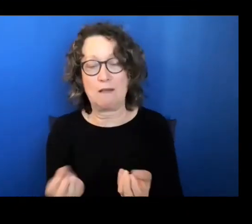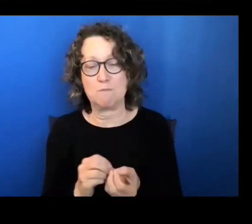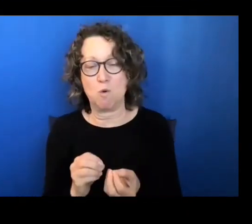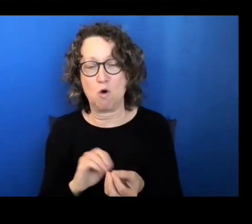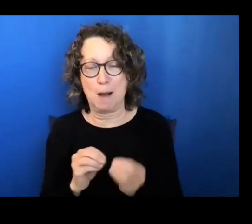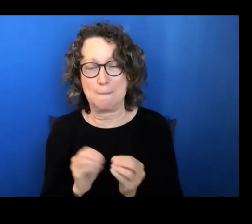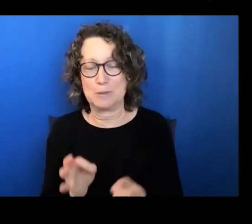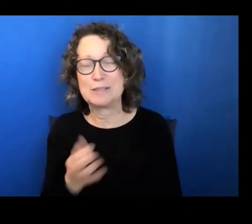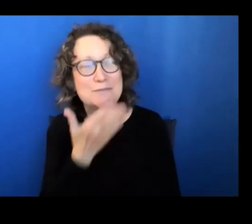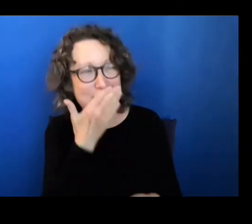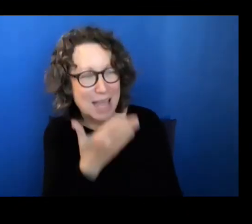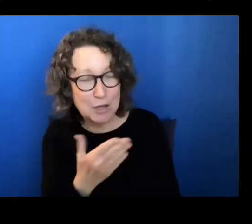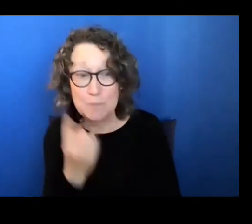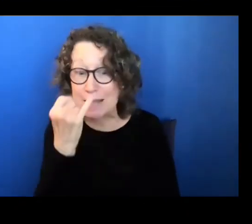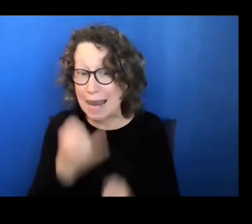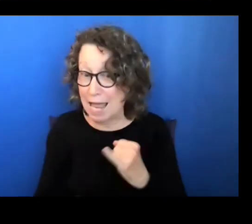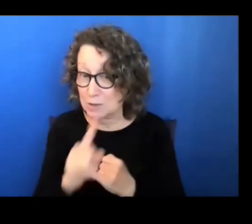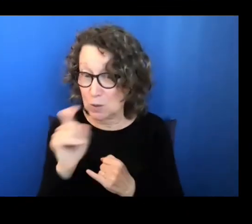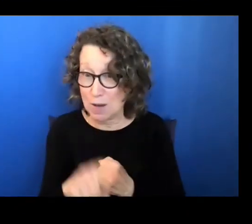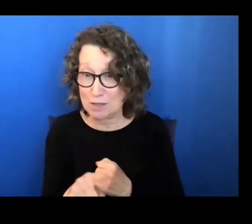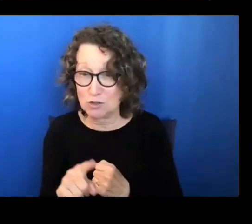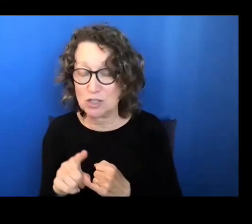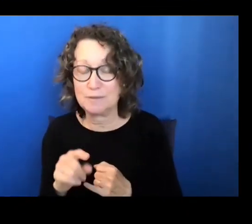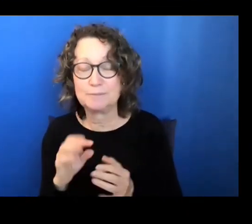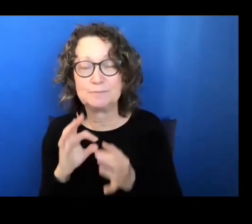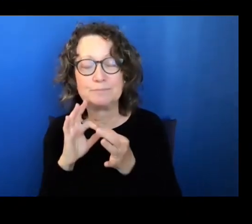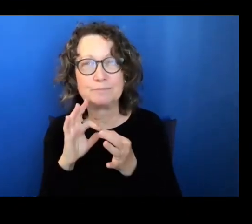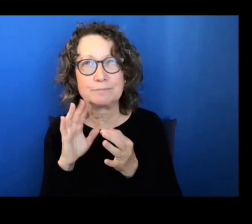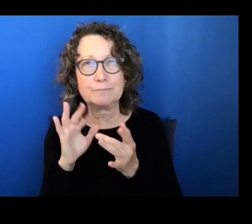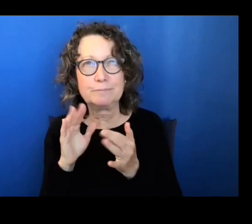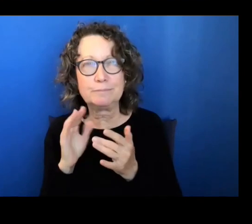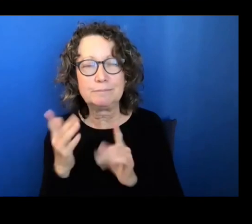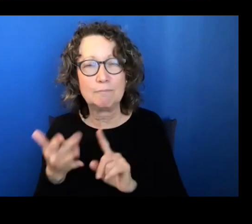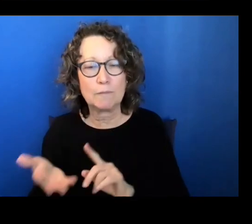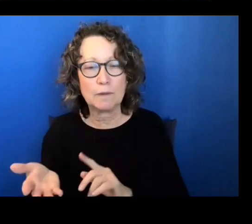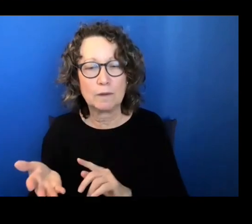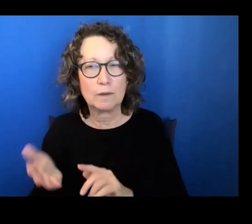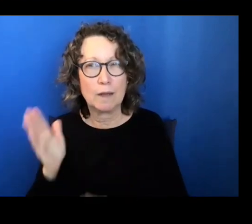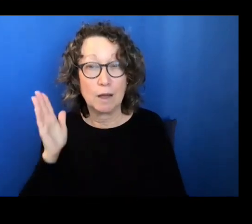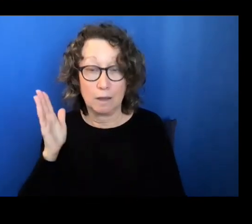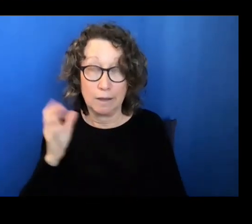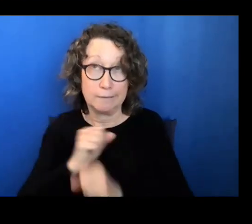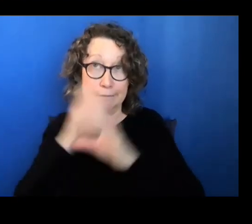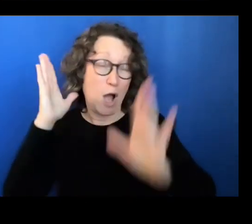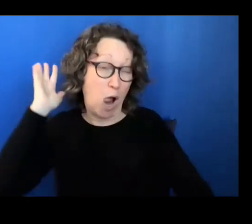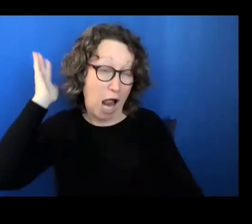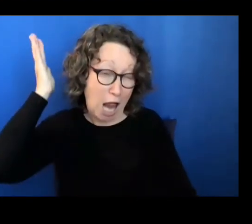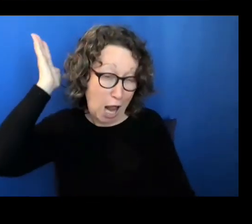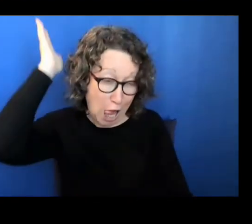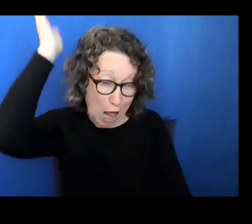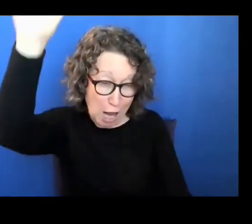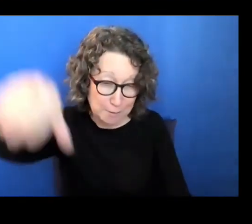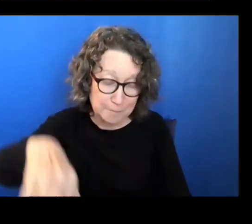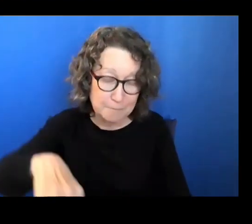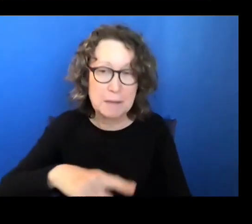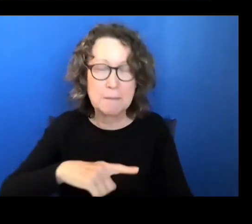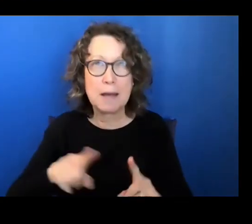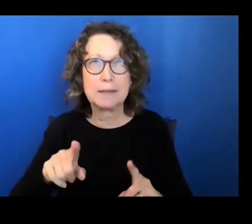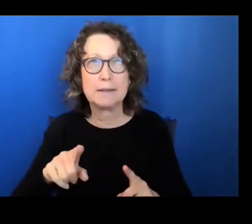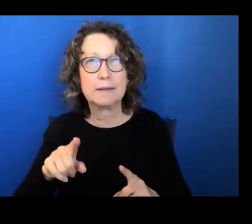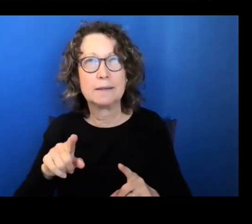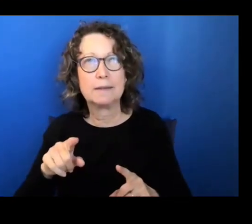Awesome, thank you so much. I have one last question, which is way, way, way, way into the future, but considering